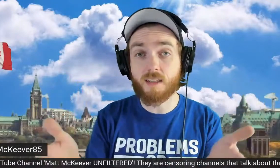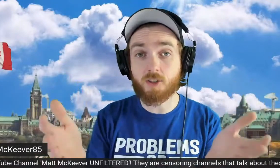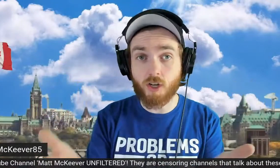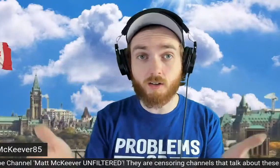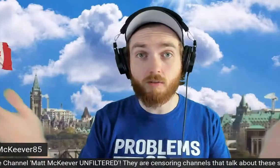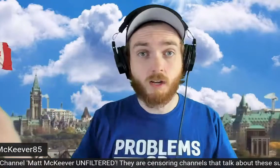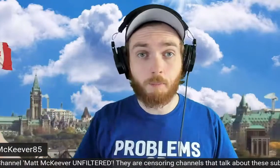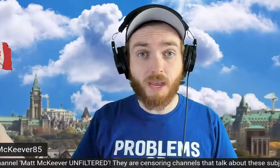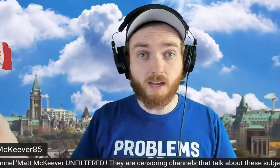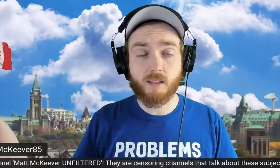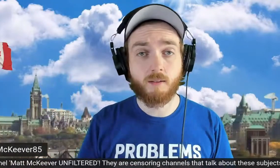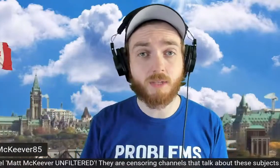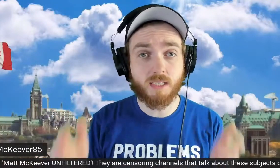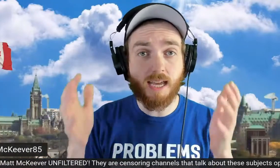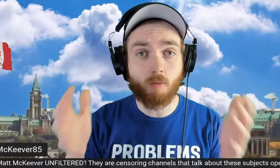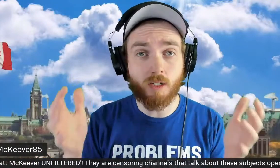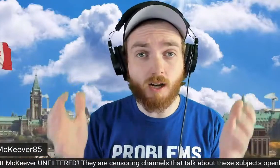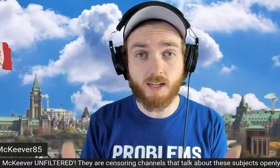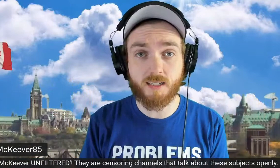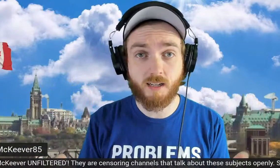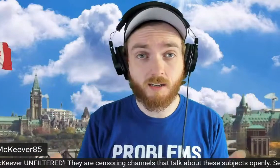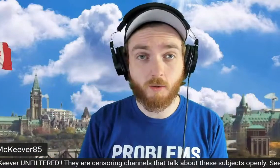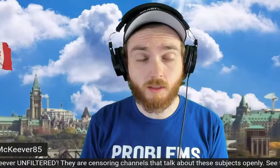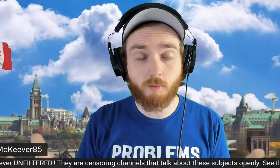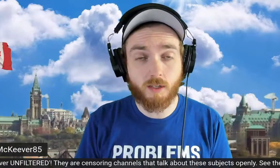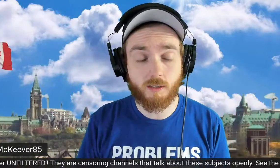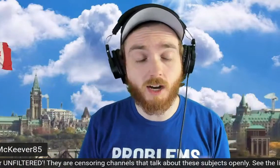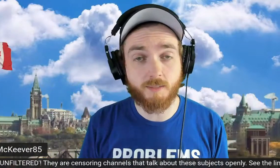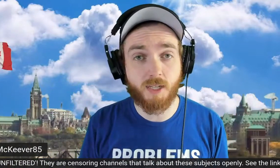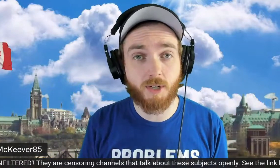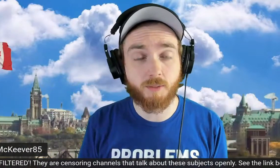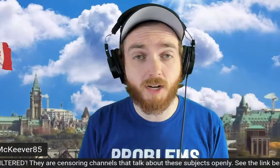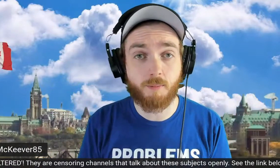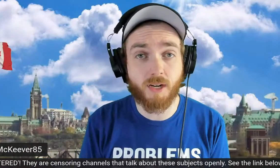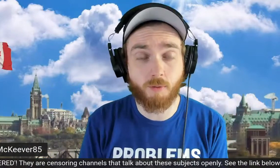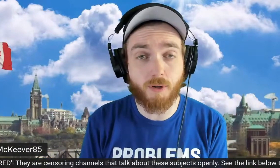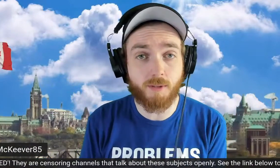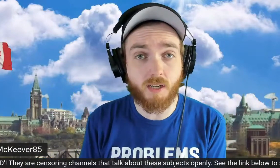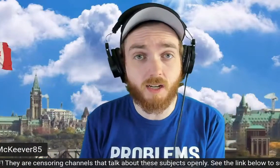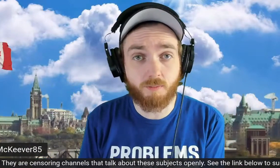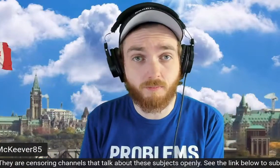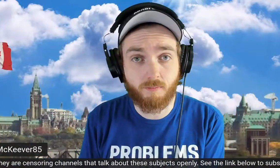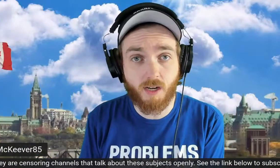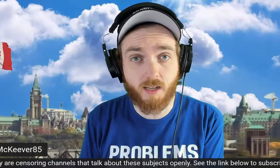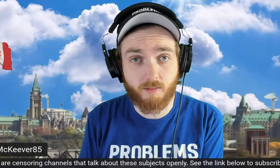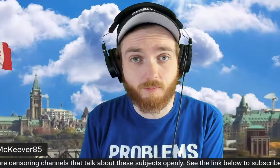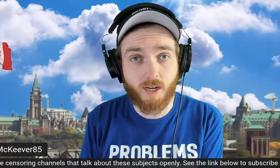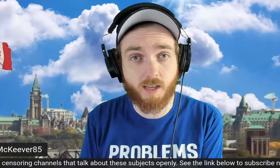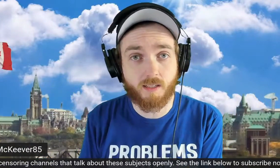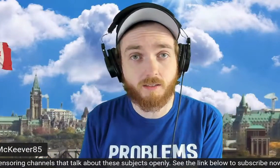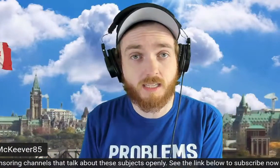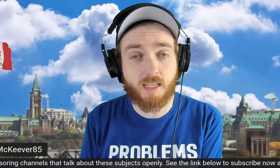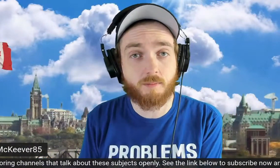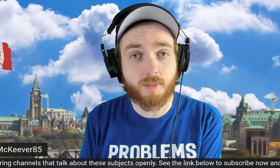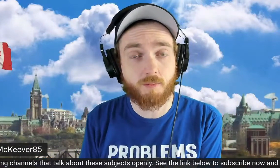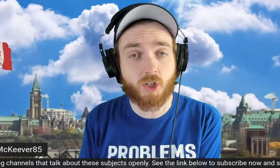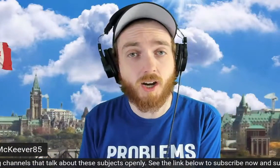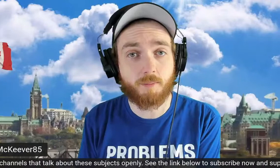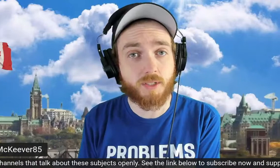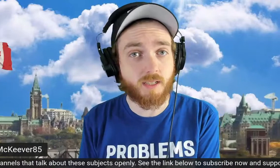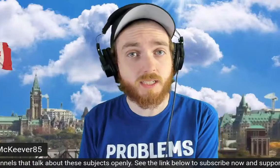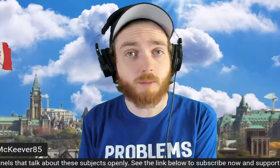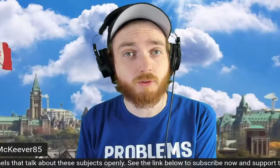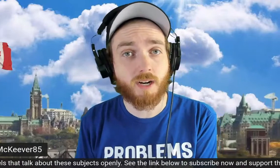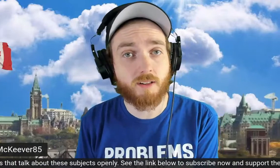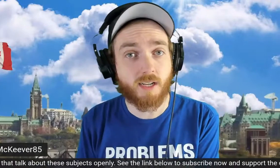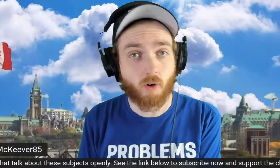of getting this channel banned because that would cost me a bunch of money, but it would probably cost my team some